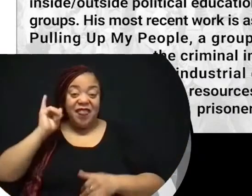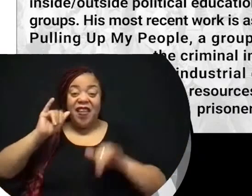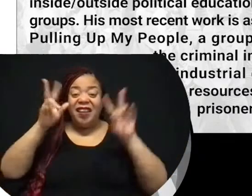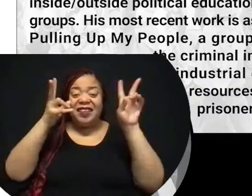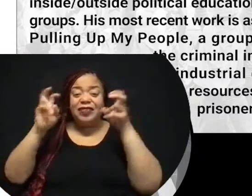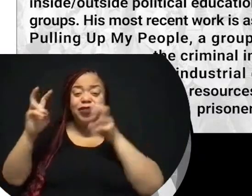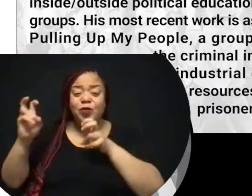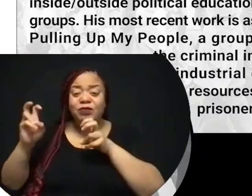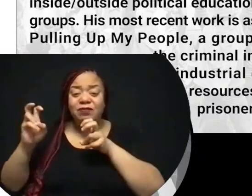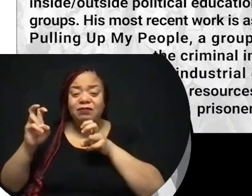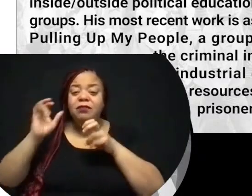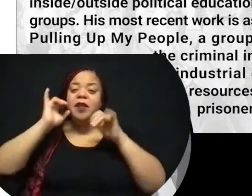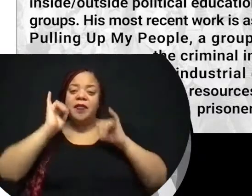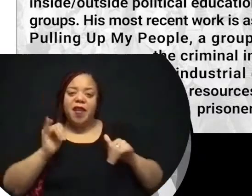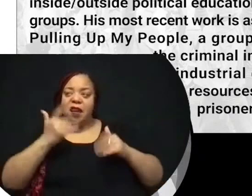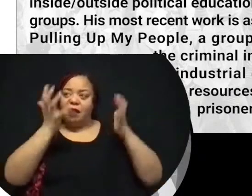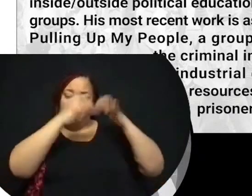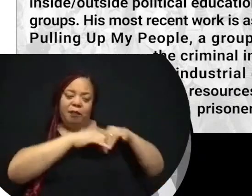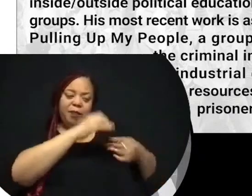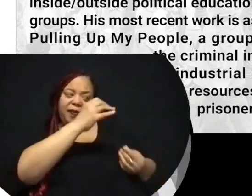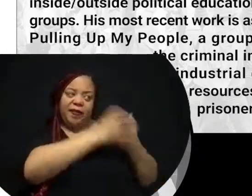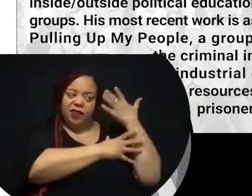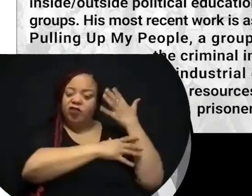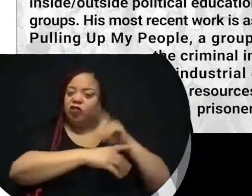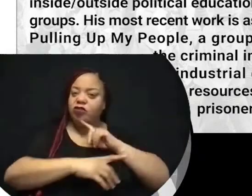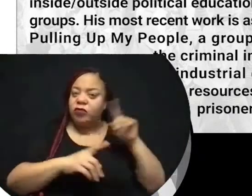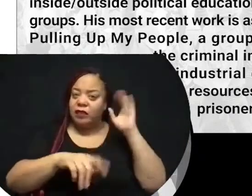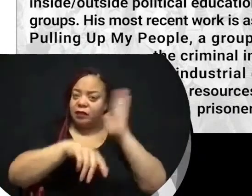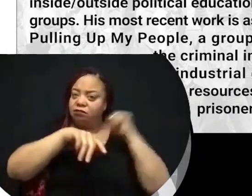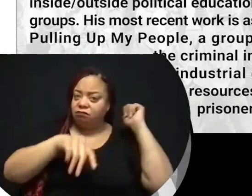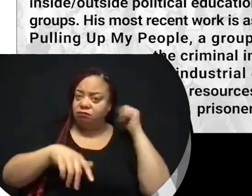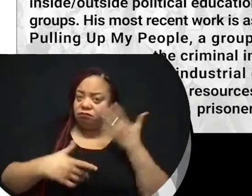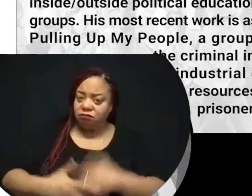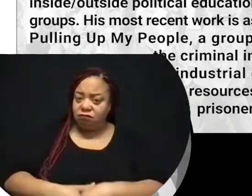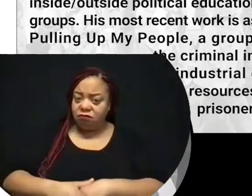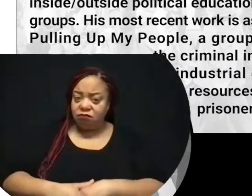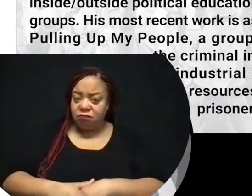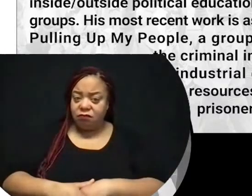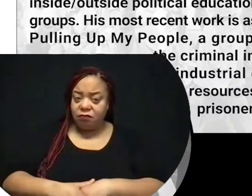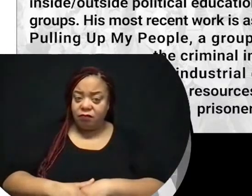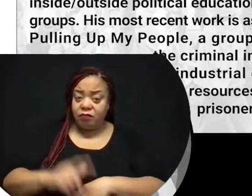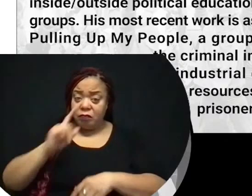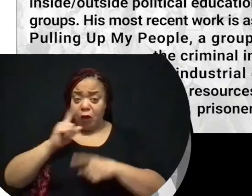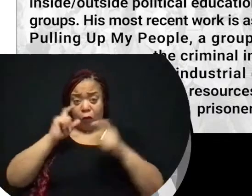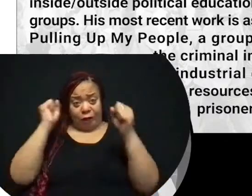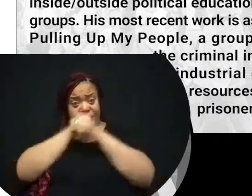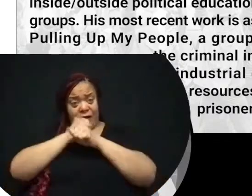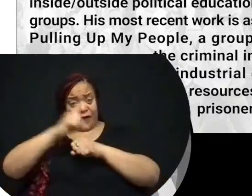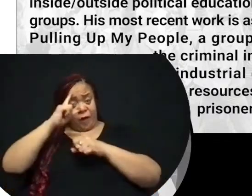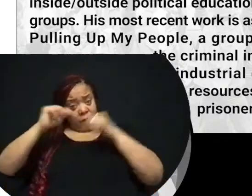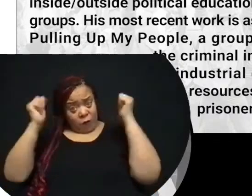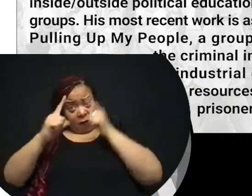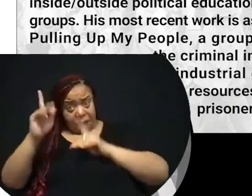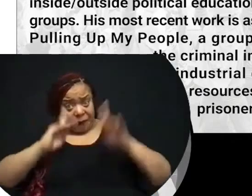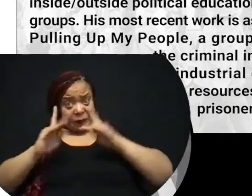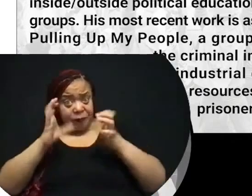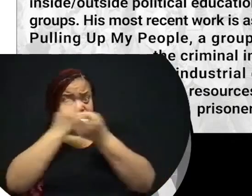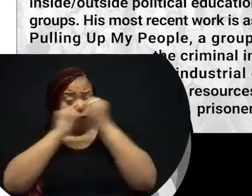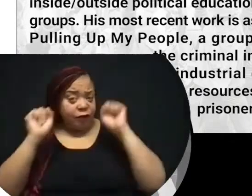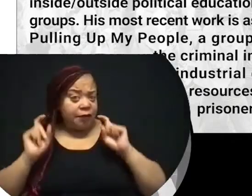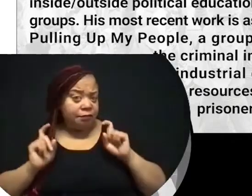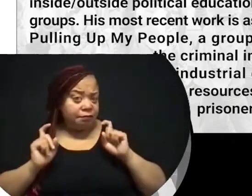So it's upon us to not only unite based on a shared sense of oppression, but